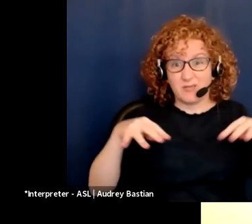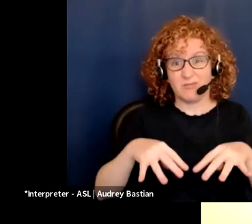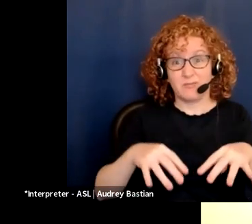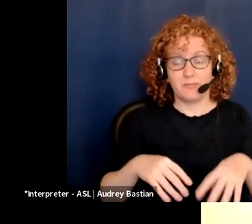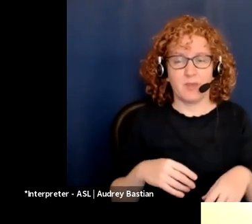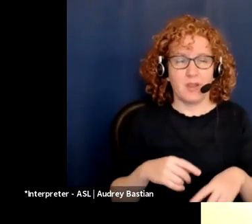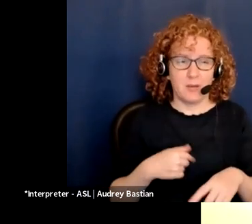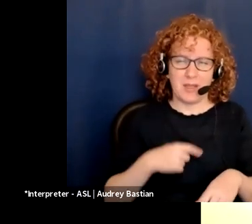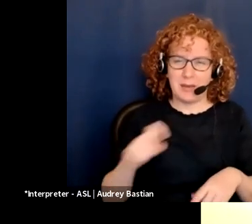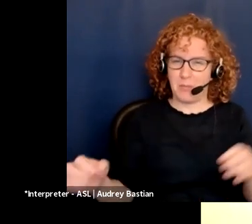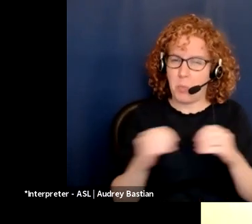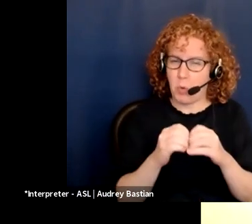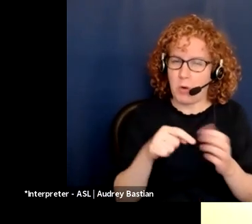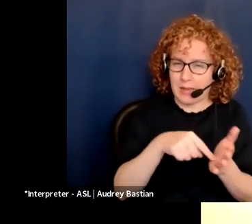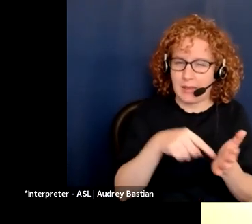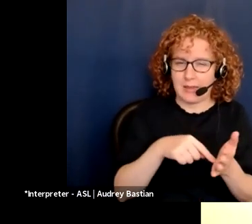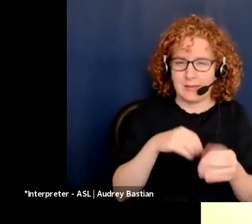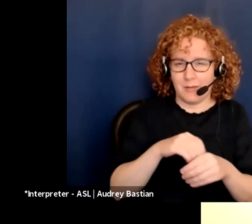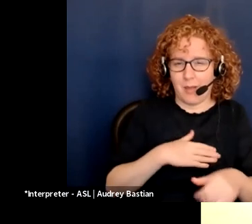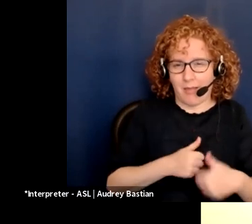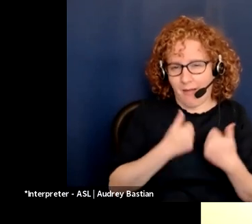need more deadlines in my life, obviously.